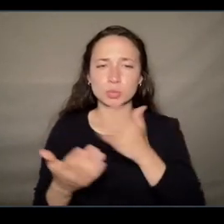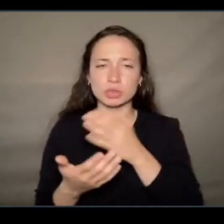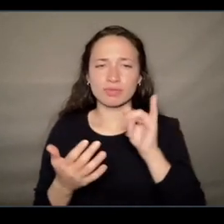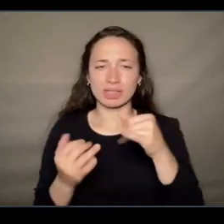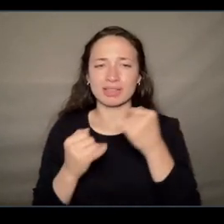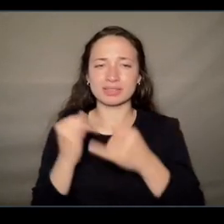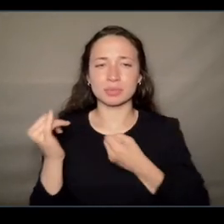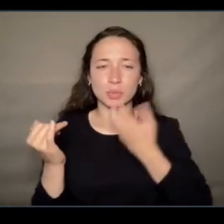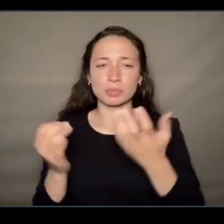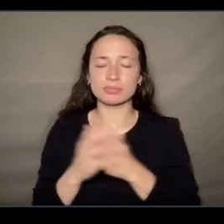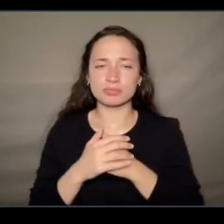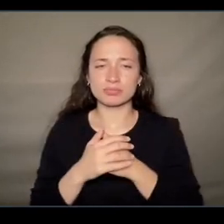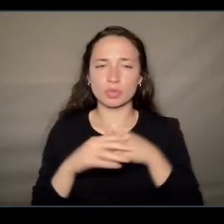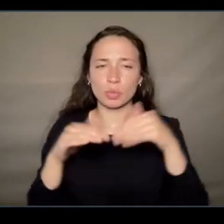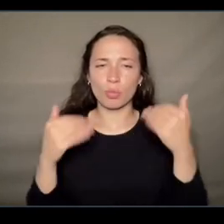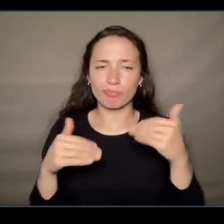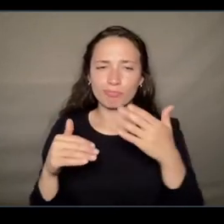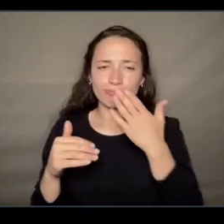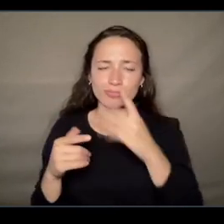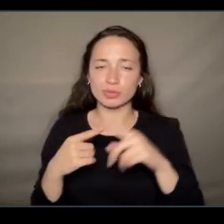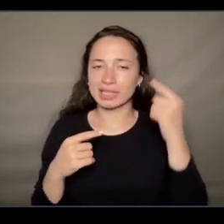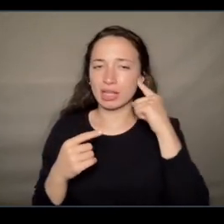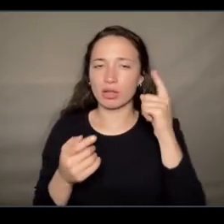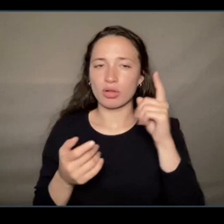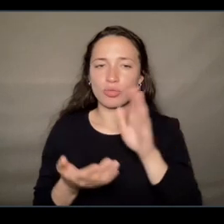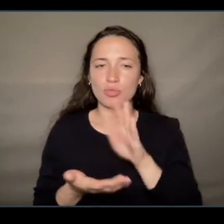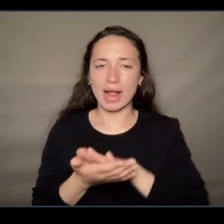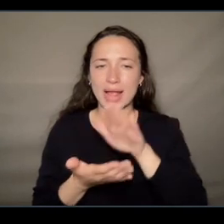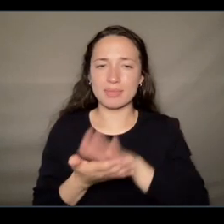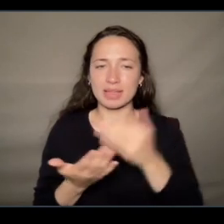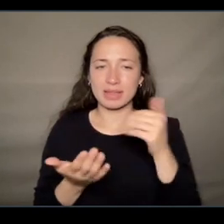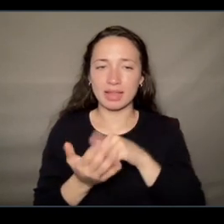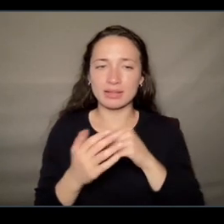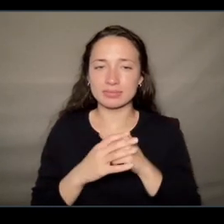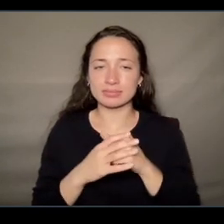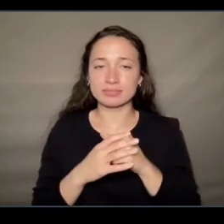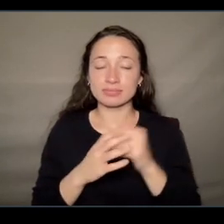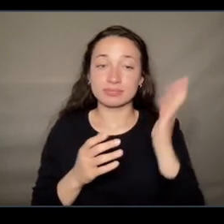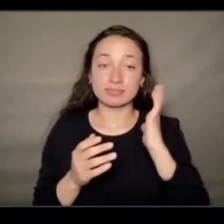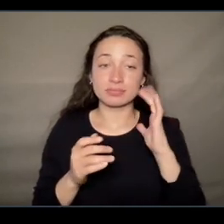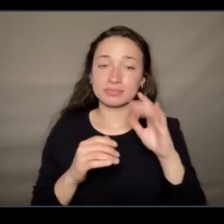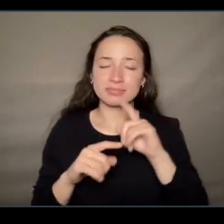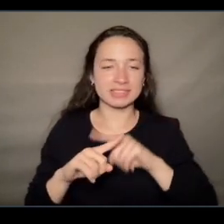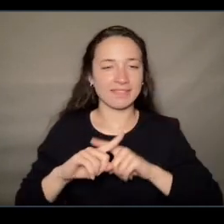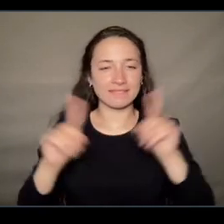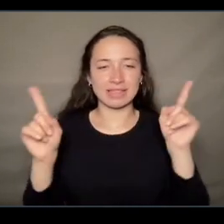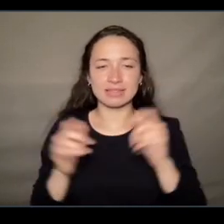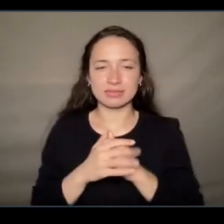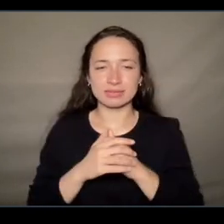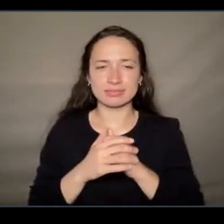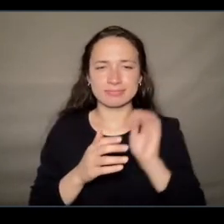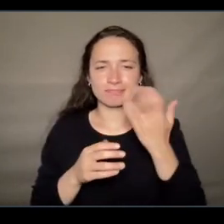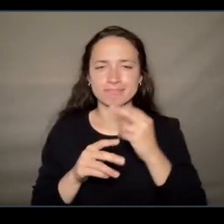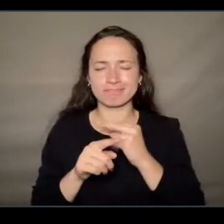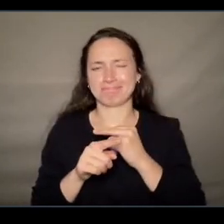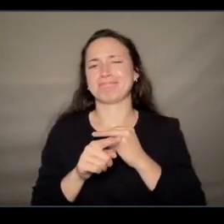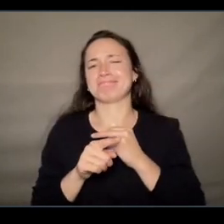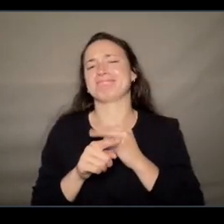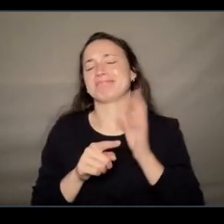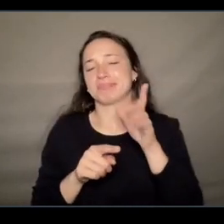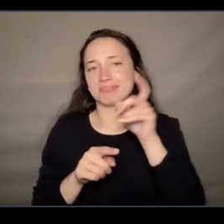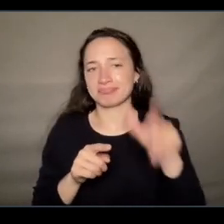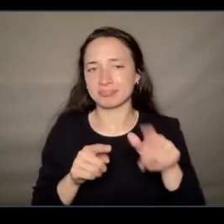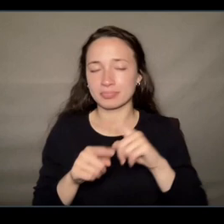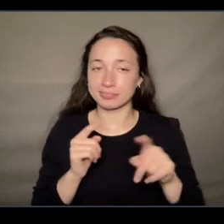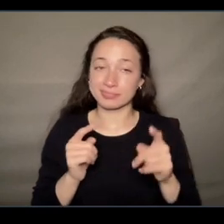rhythm. It's wonderful to hear rhyme again, because it's not used as much as it used to be. It's considered trite, which it